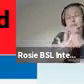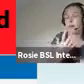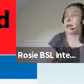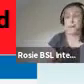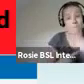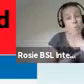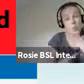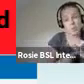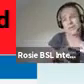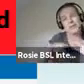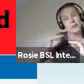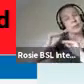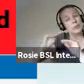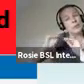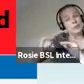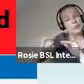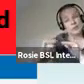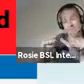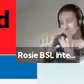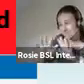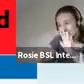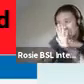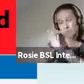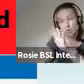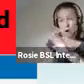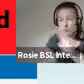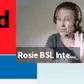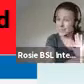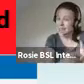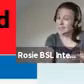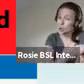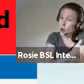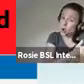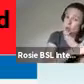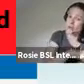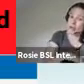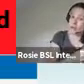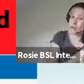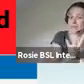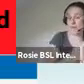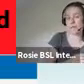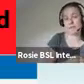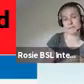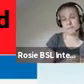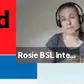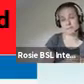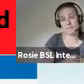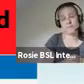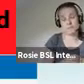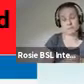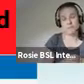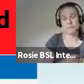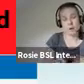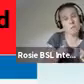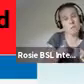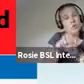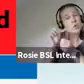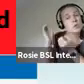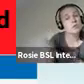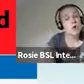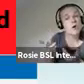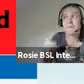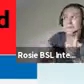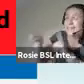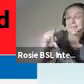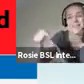and it needs to be prioritized. But we need supportive services. They're fully available, fully equipped with the knowledge about